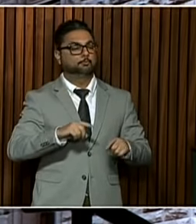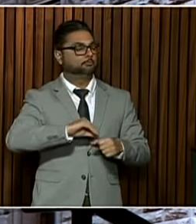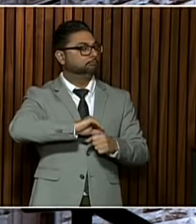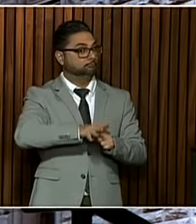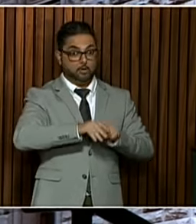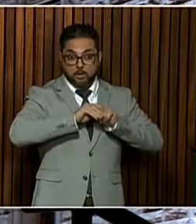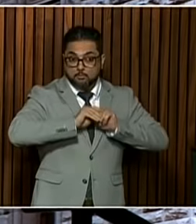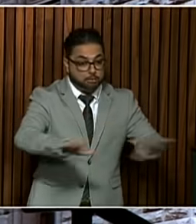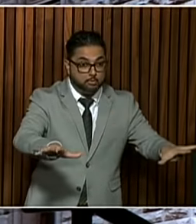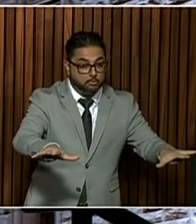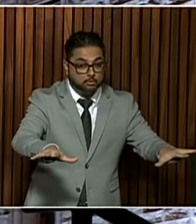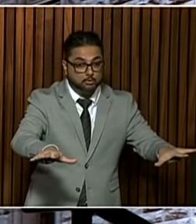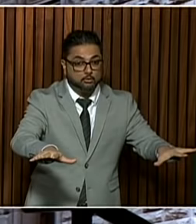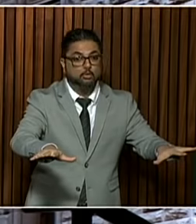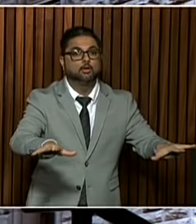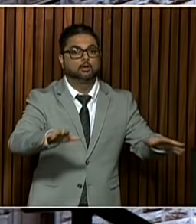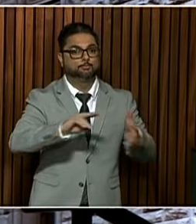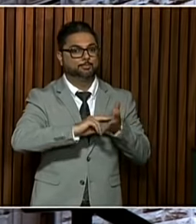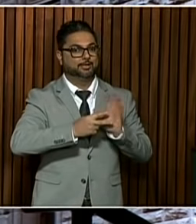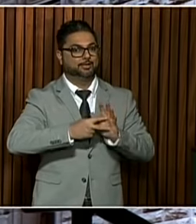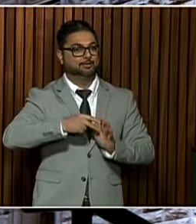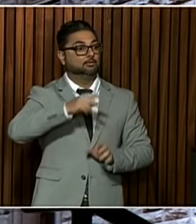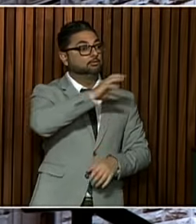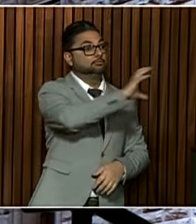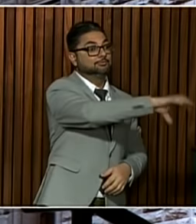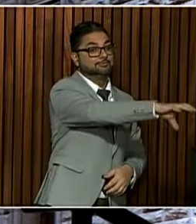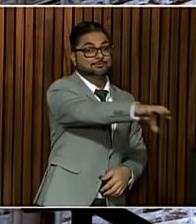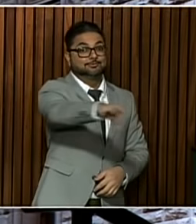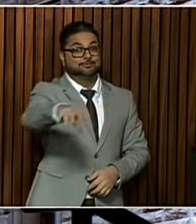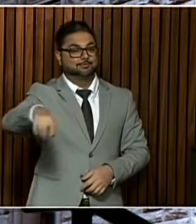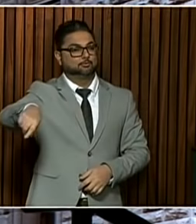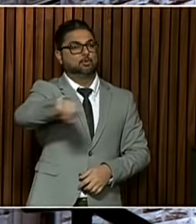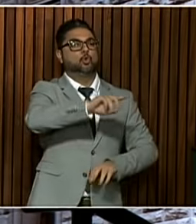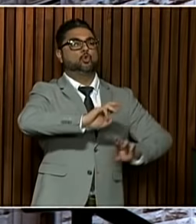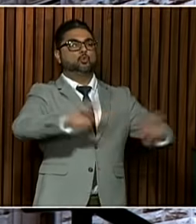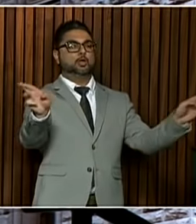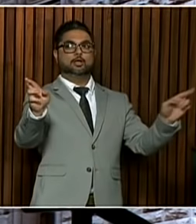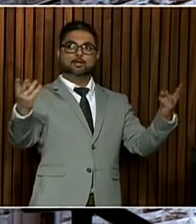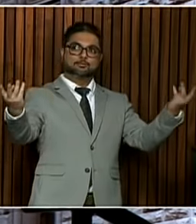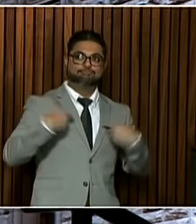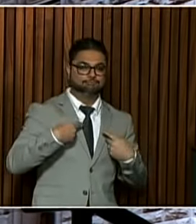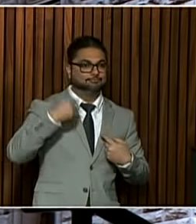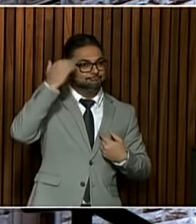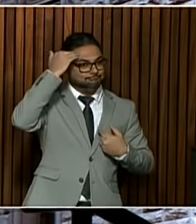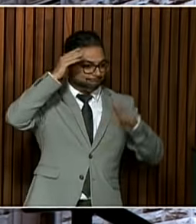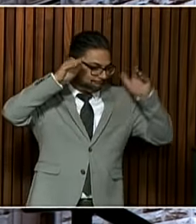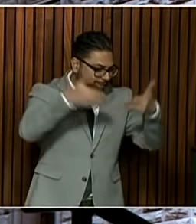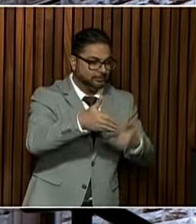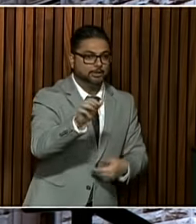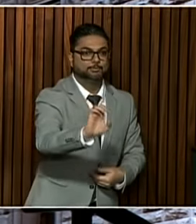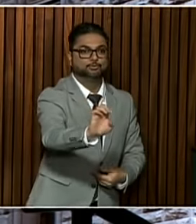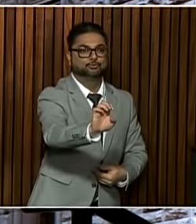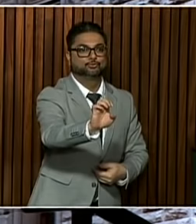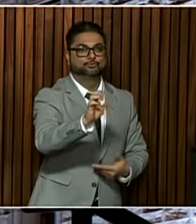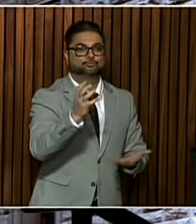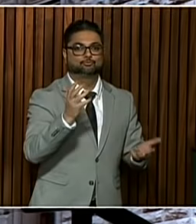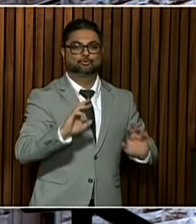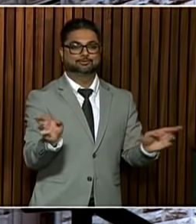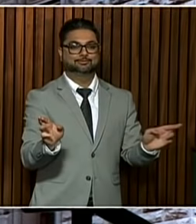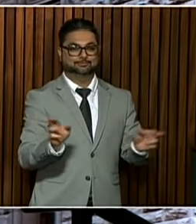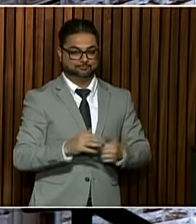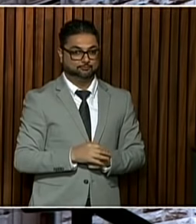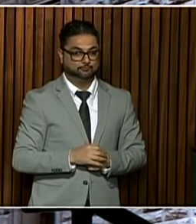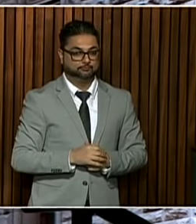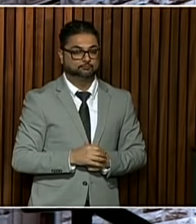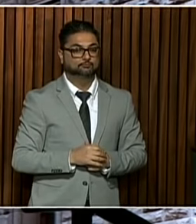and the occupancy rate is down to quite a bit of a low in 10 years. So they're building up that resiliency to be able to respond in